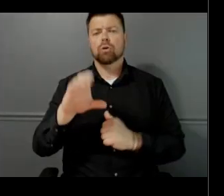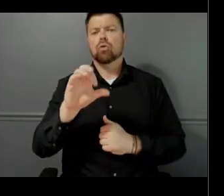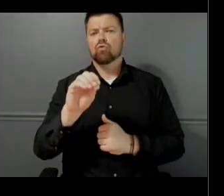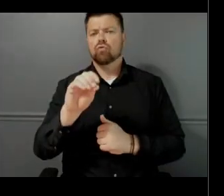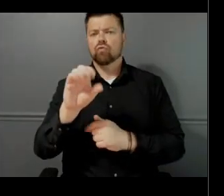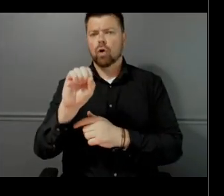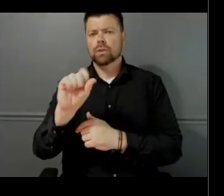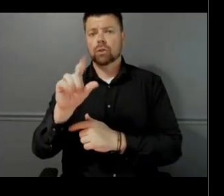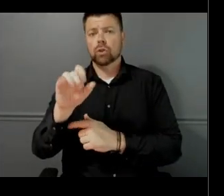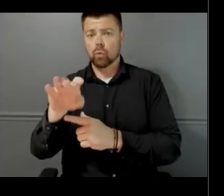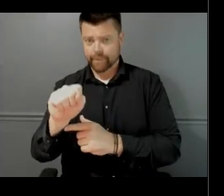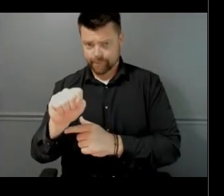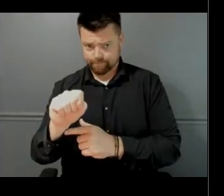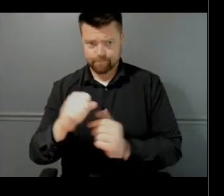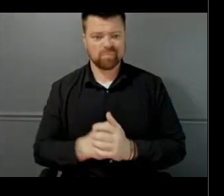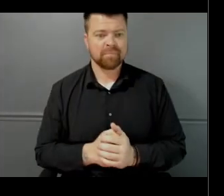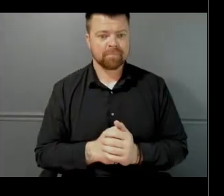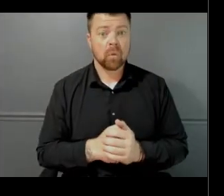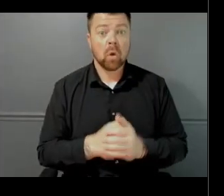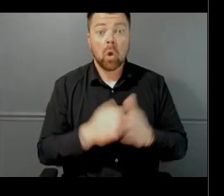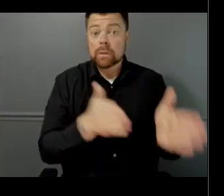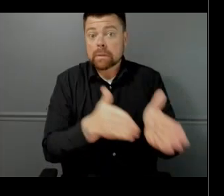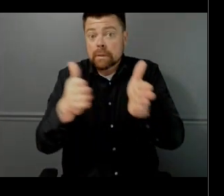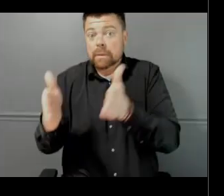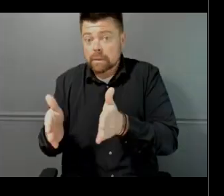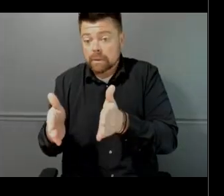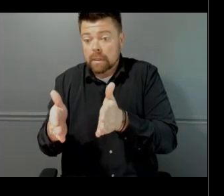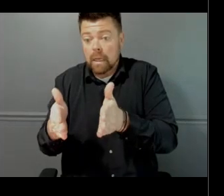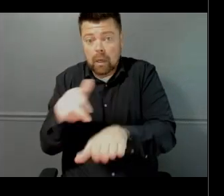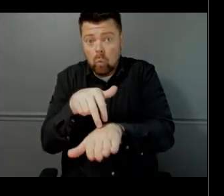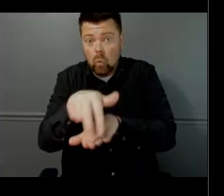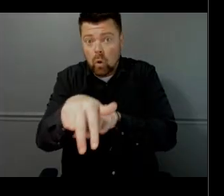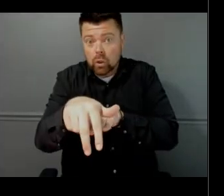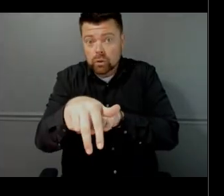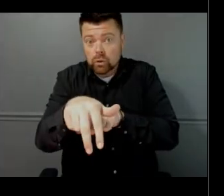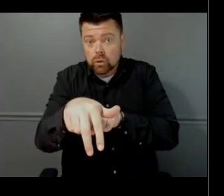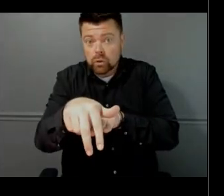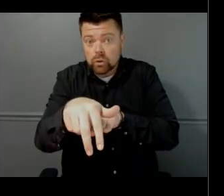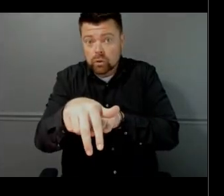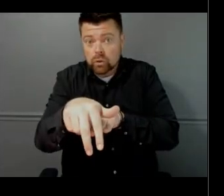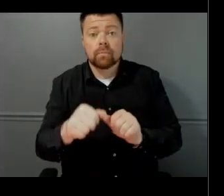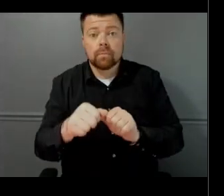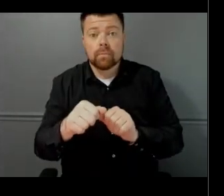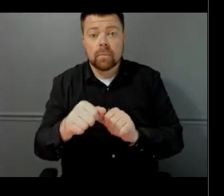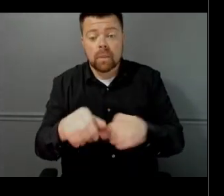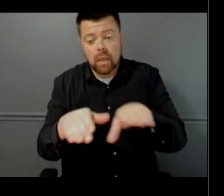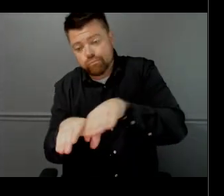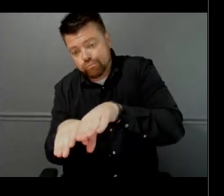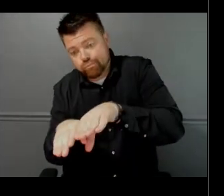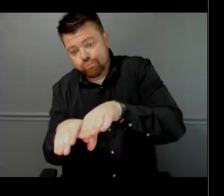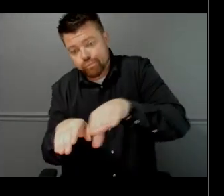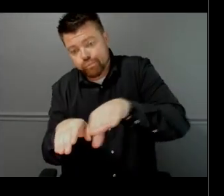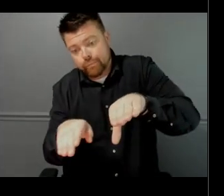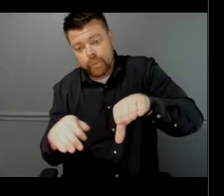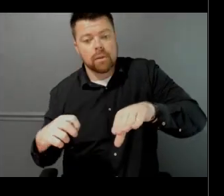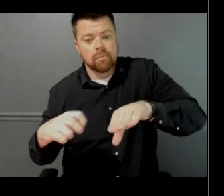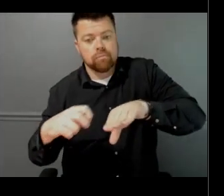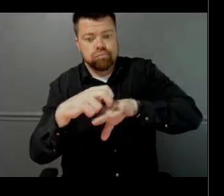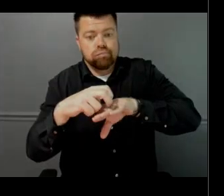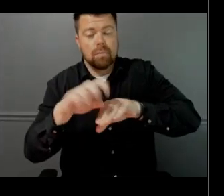Cross slopes on sidewalks must not exceed 1 to